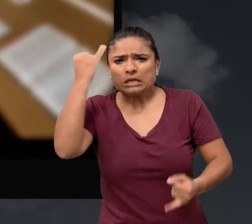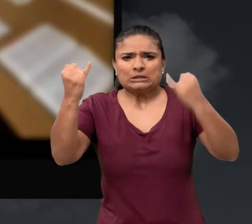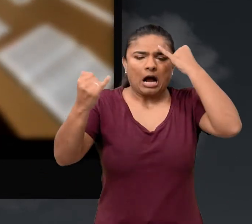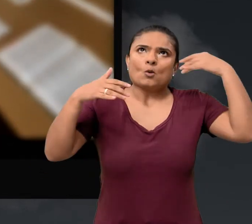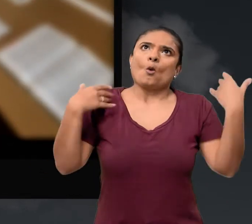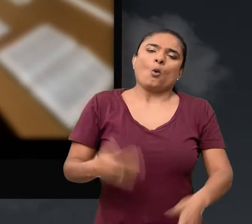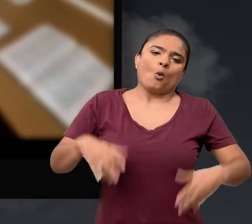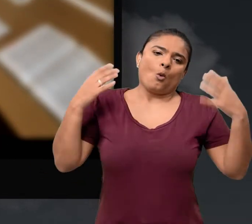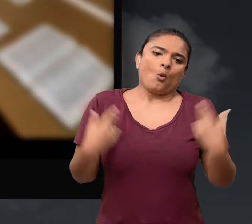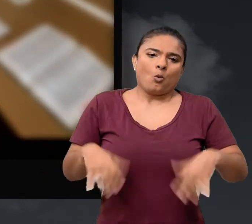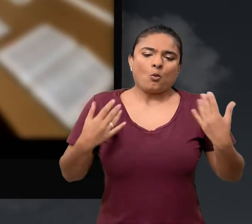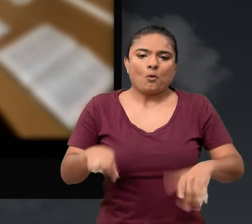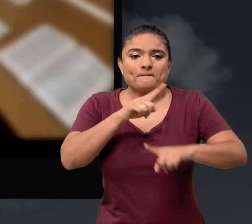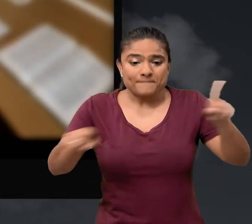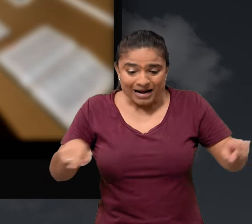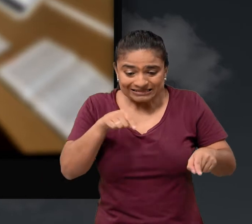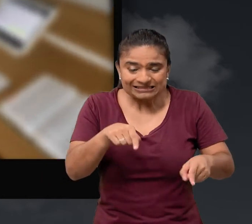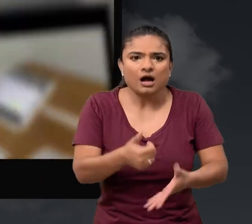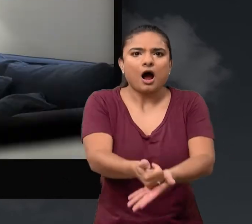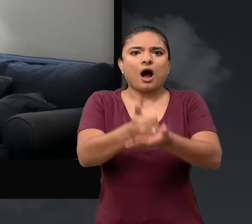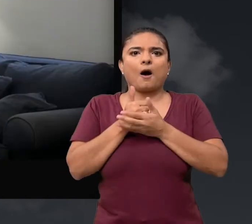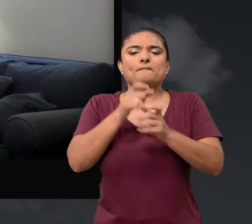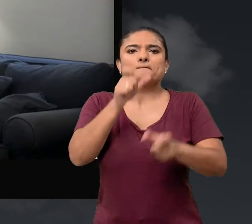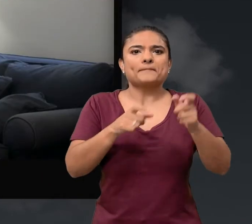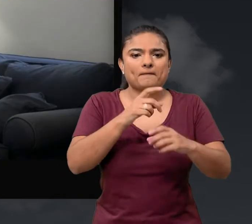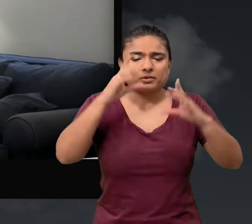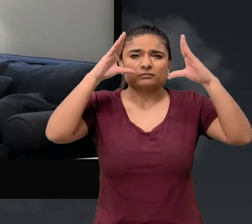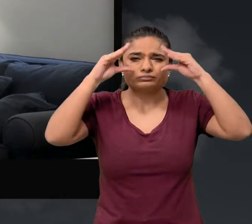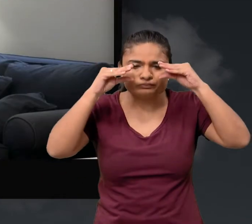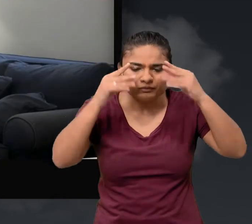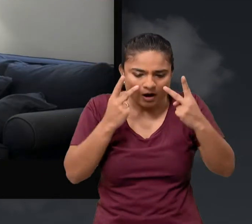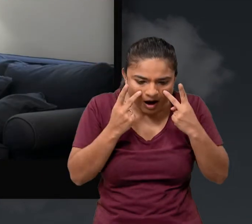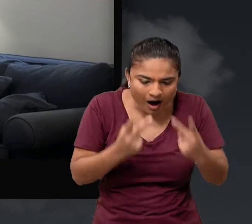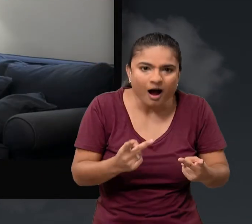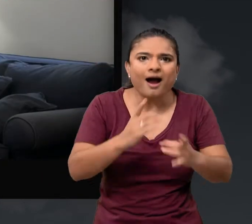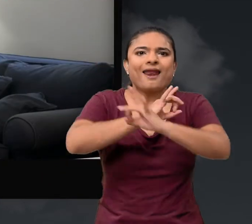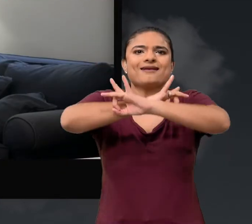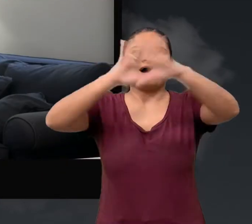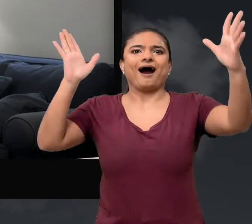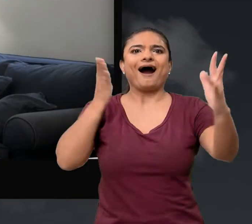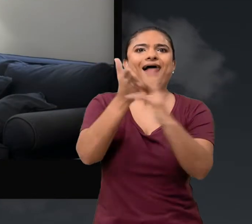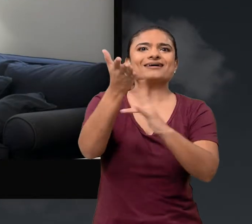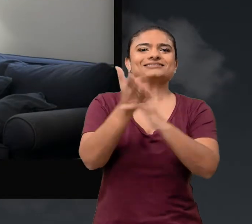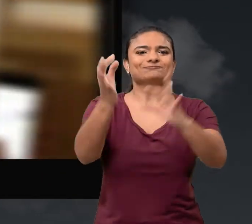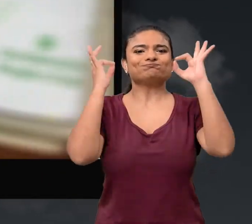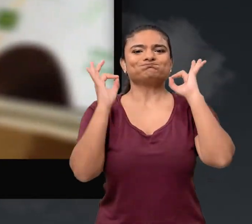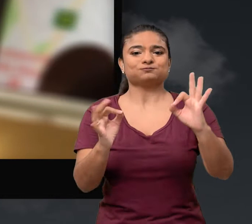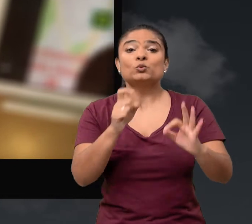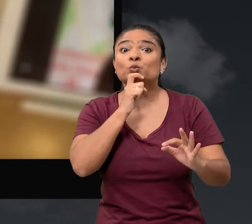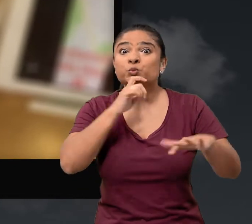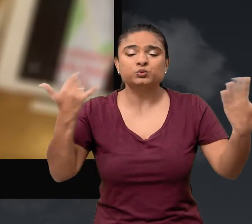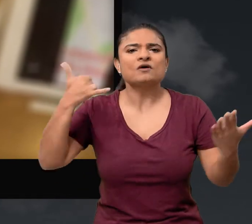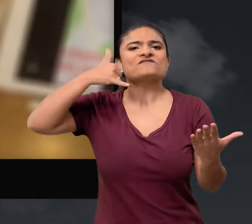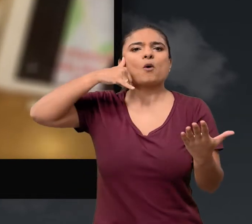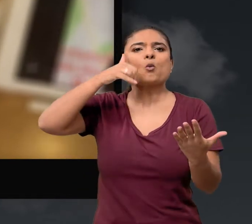a product that allows people with visual impairment to use the smart devices hands-free to access text and to